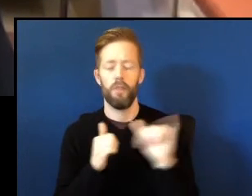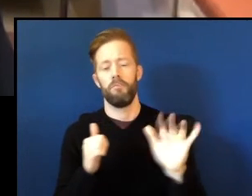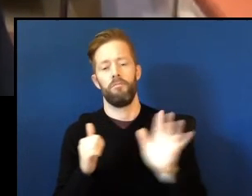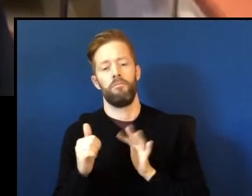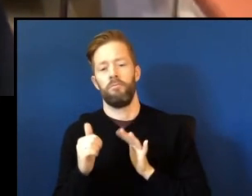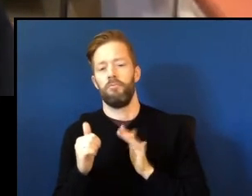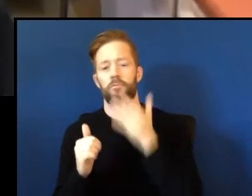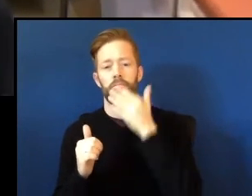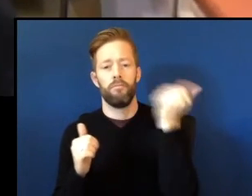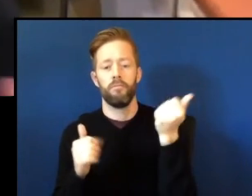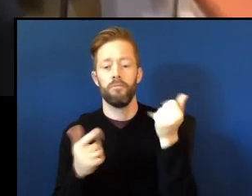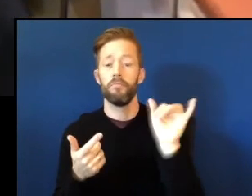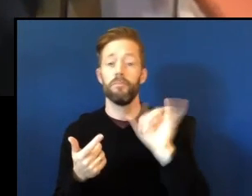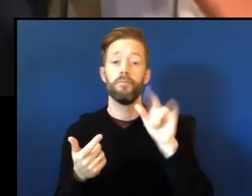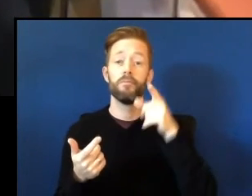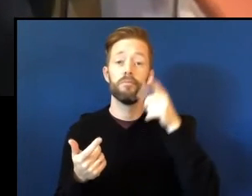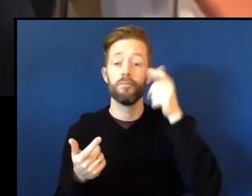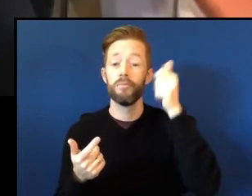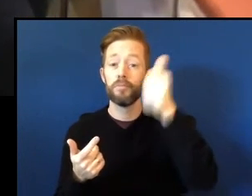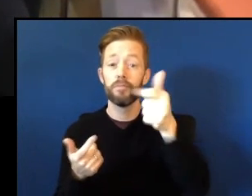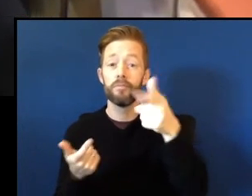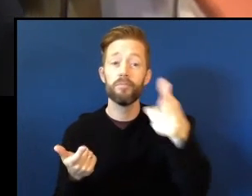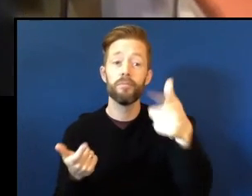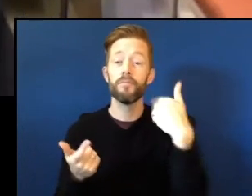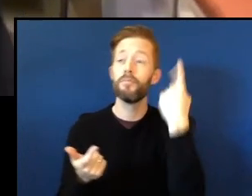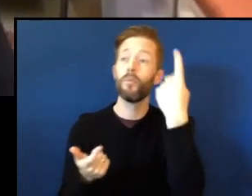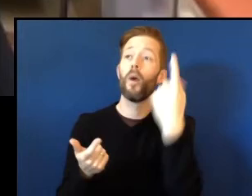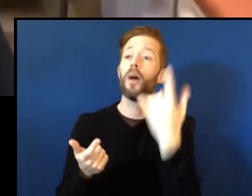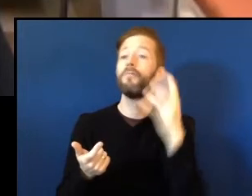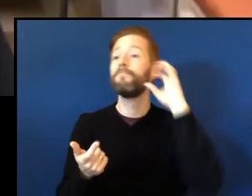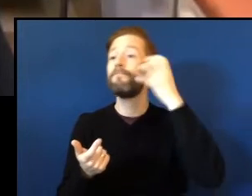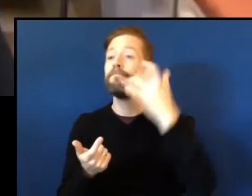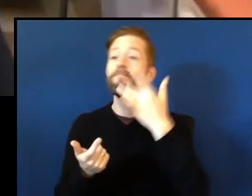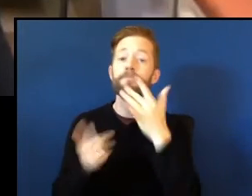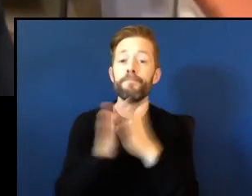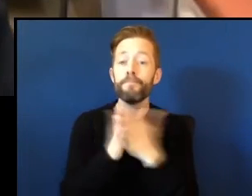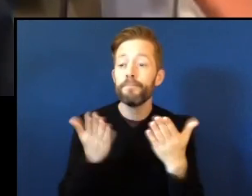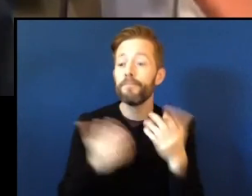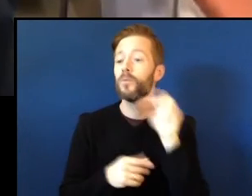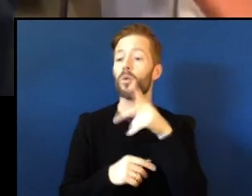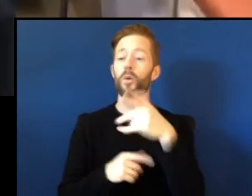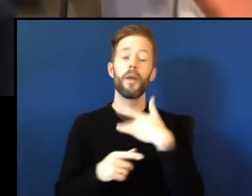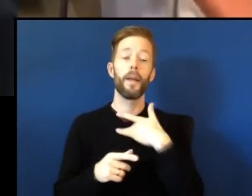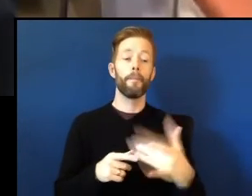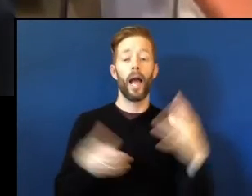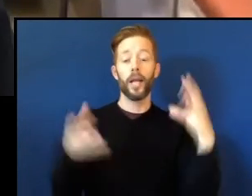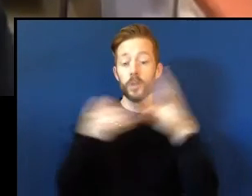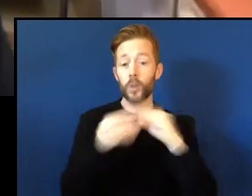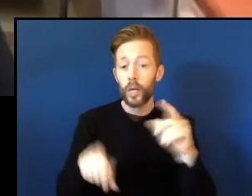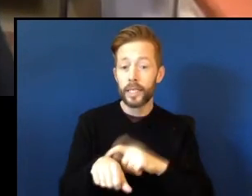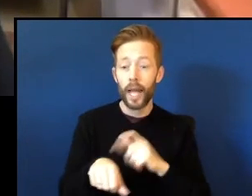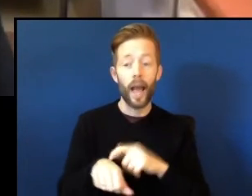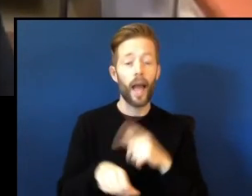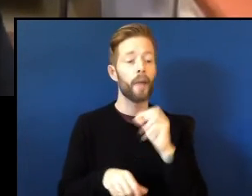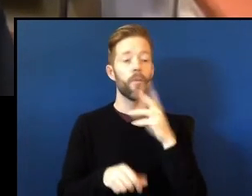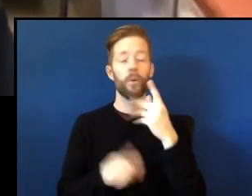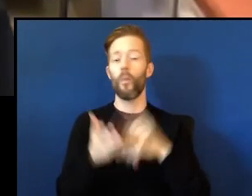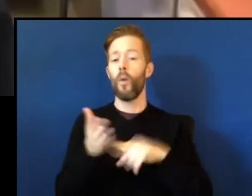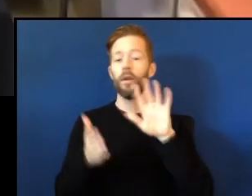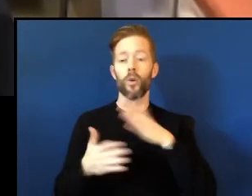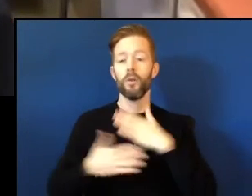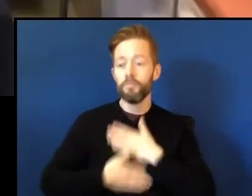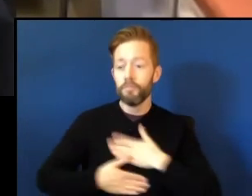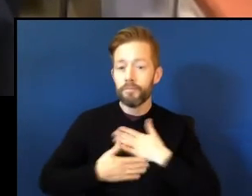start. So, is there a favorite book you already have, or if you do a story time already, a favorite activity that you